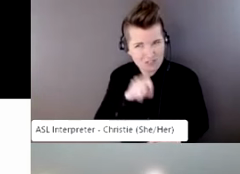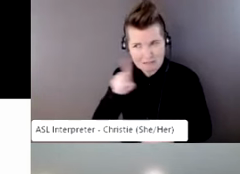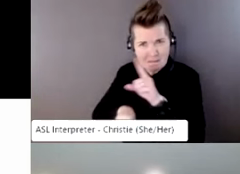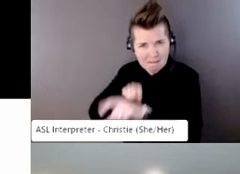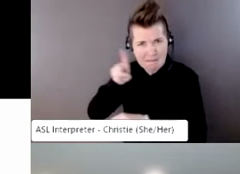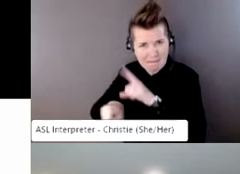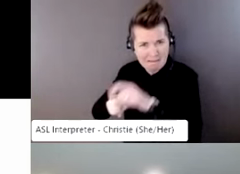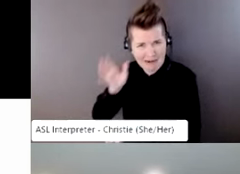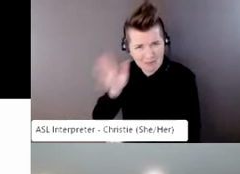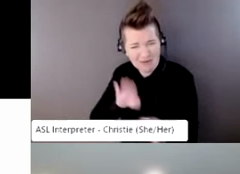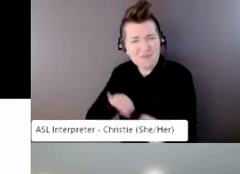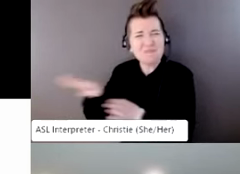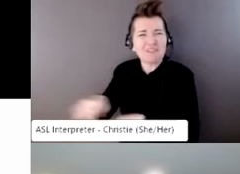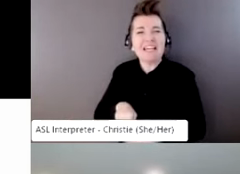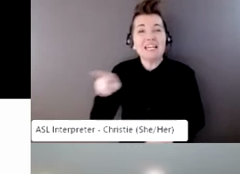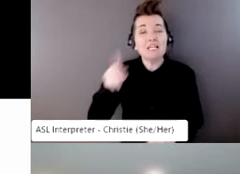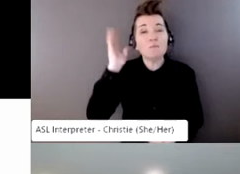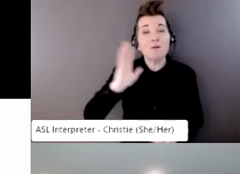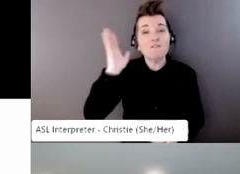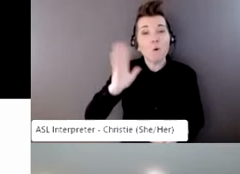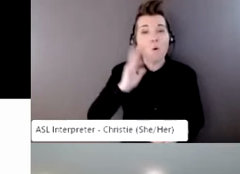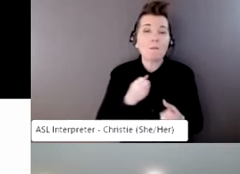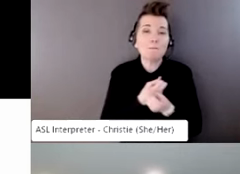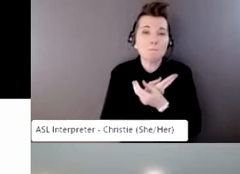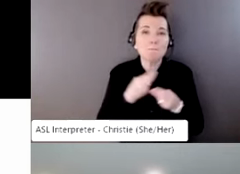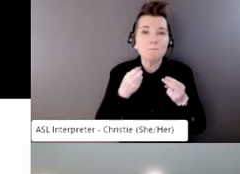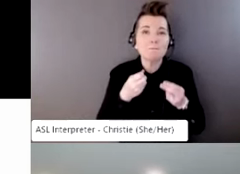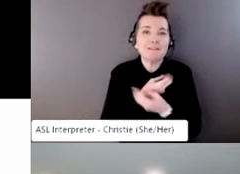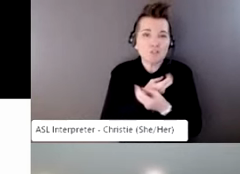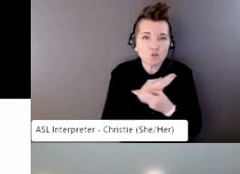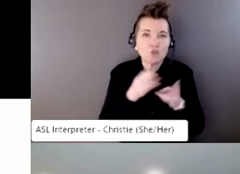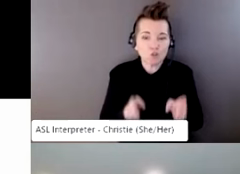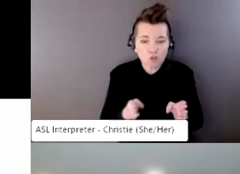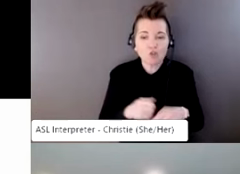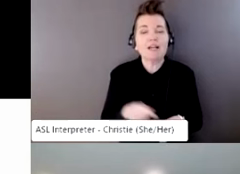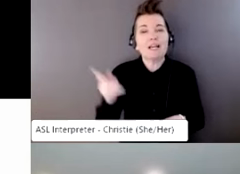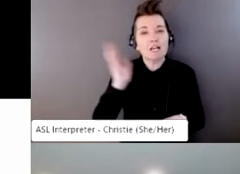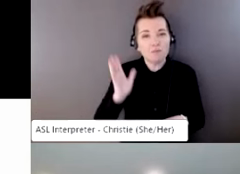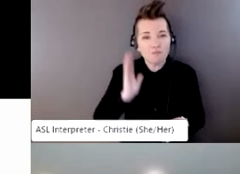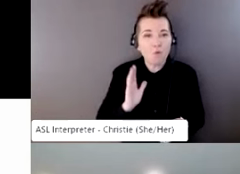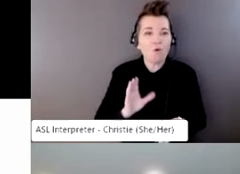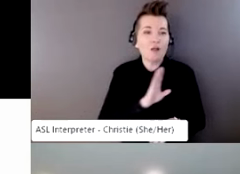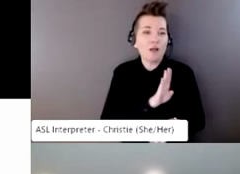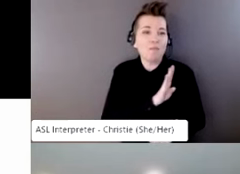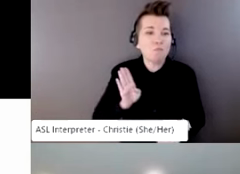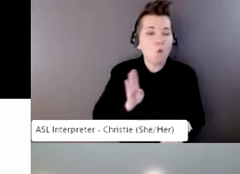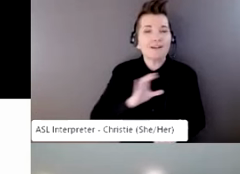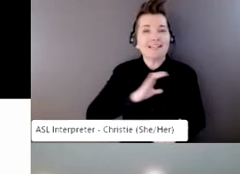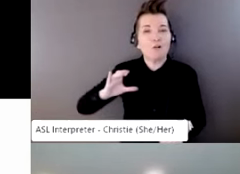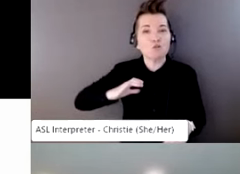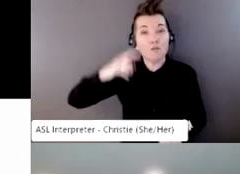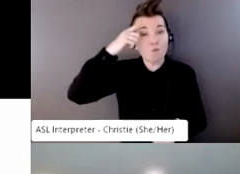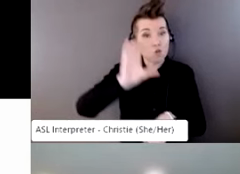he's also served as a minister. He's currently on the governing board of the Canadian Council of Churches and is a